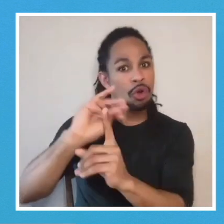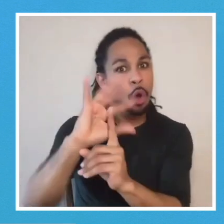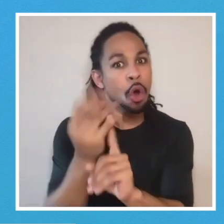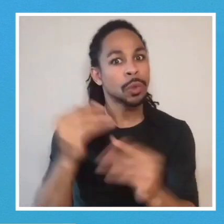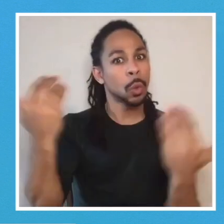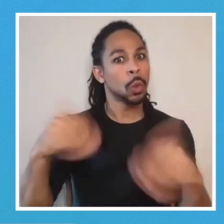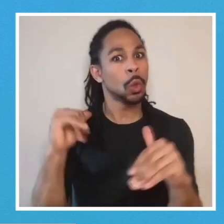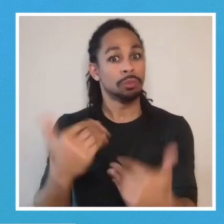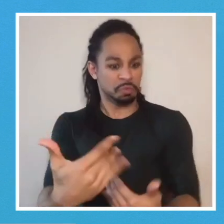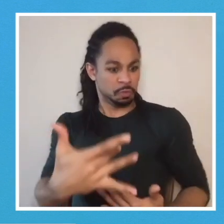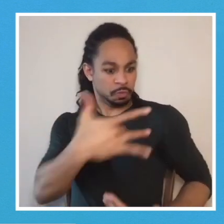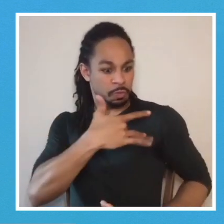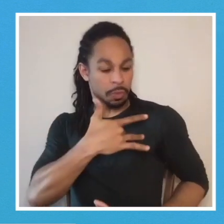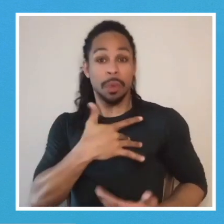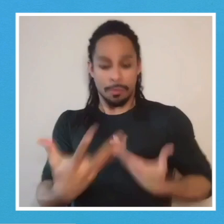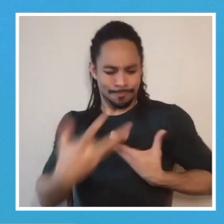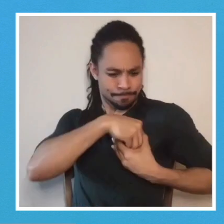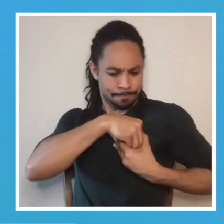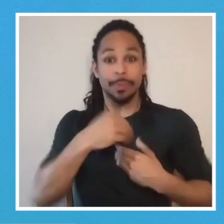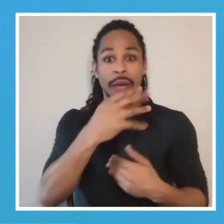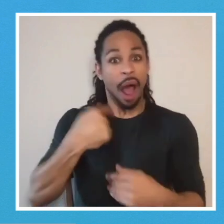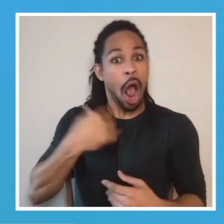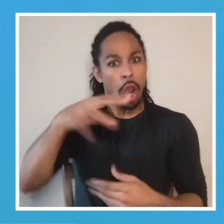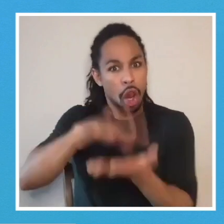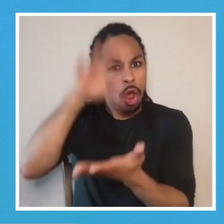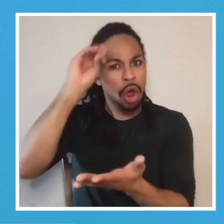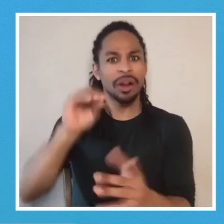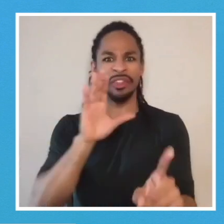resilience. They had been